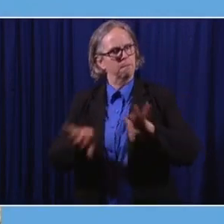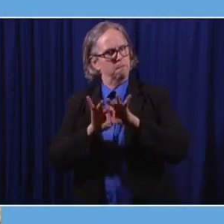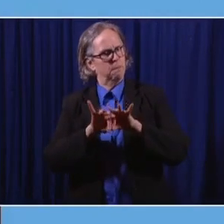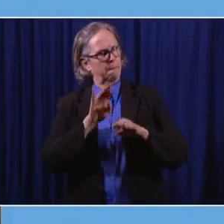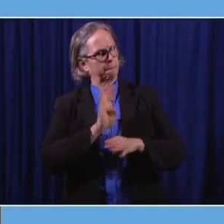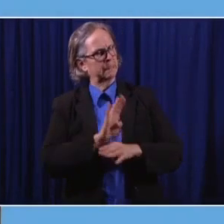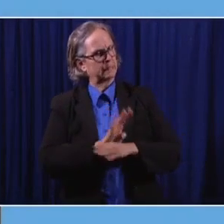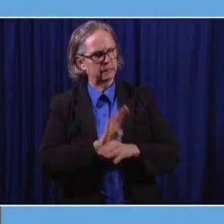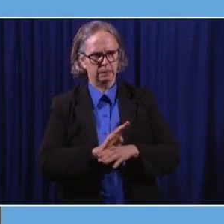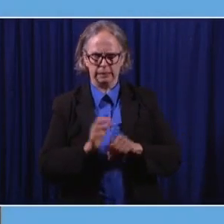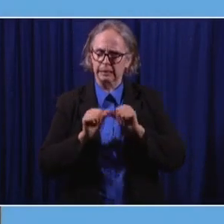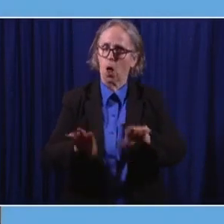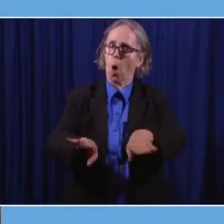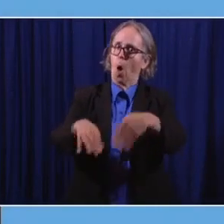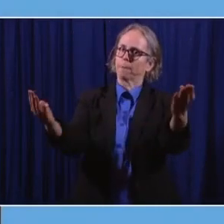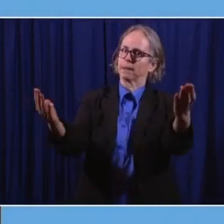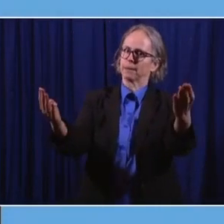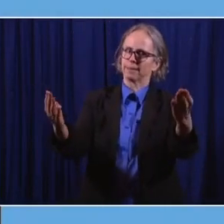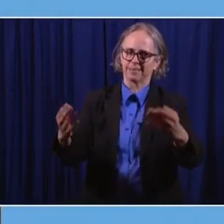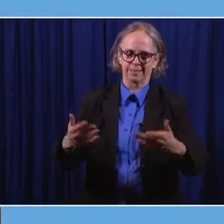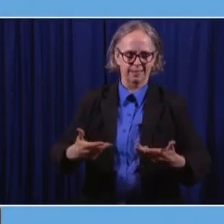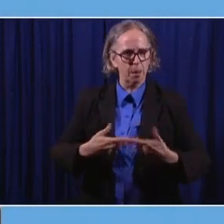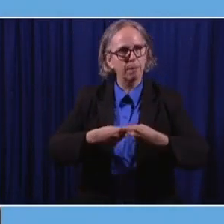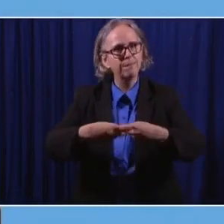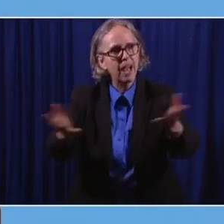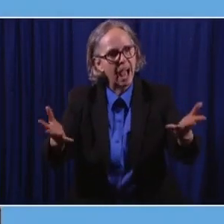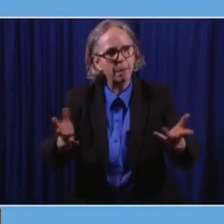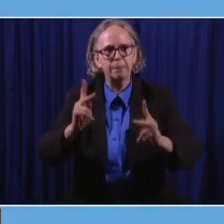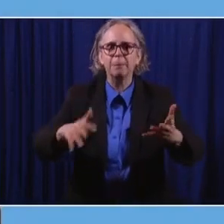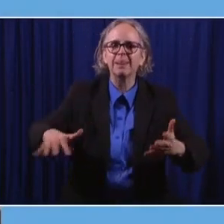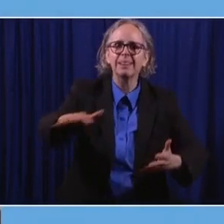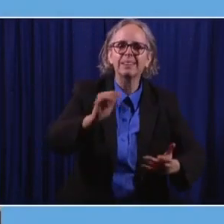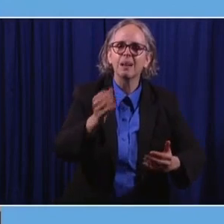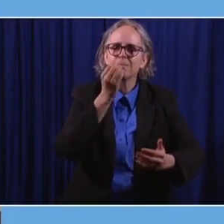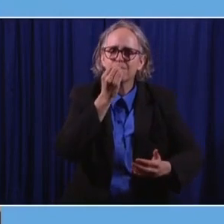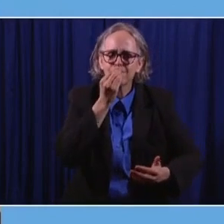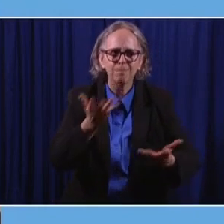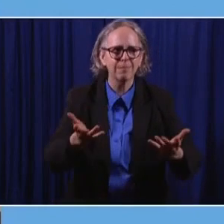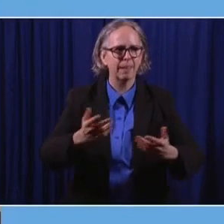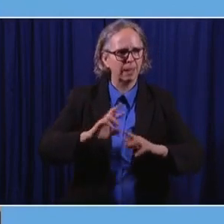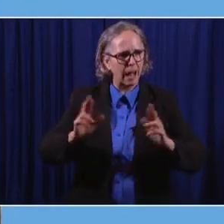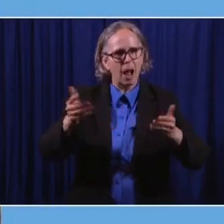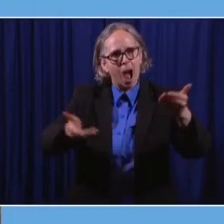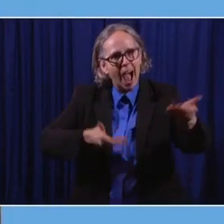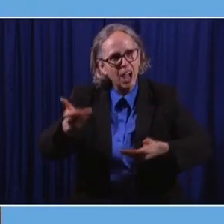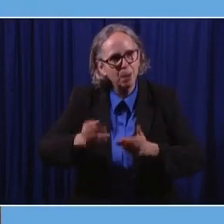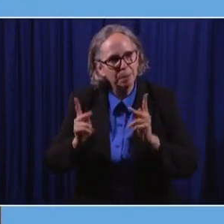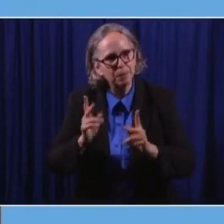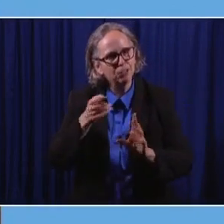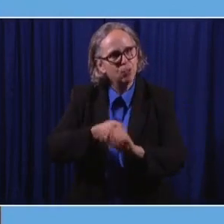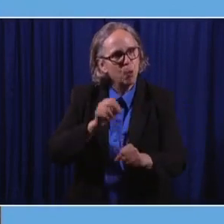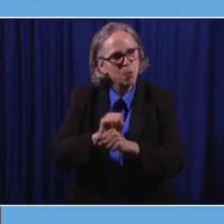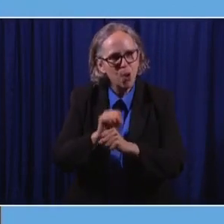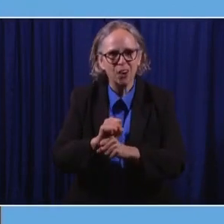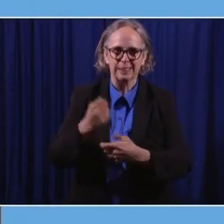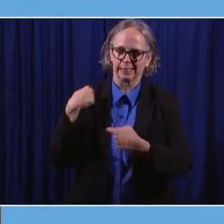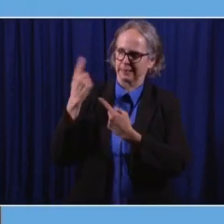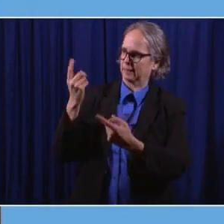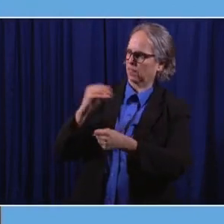community with the essentials that they need, but also we're able to employ people as well during this time. Ohioans are